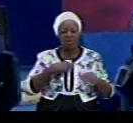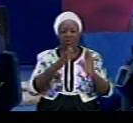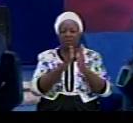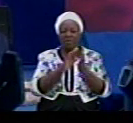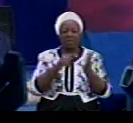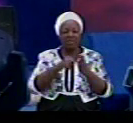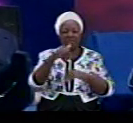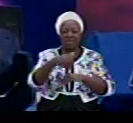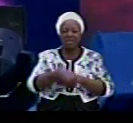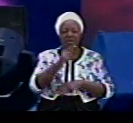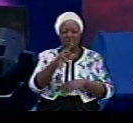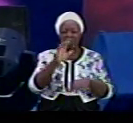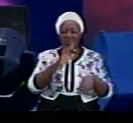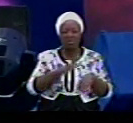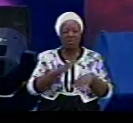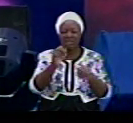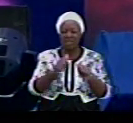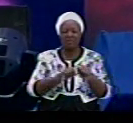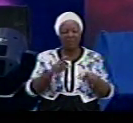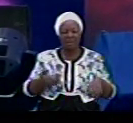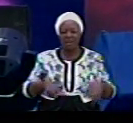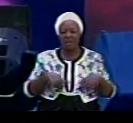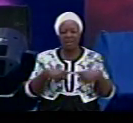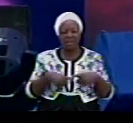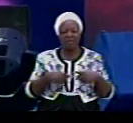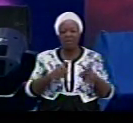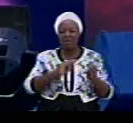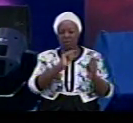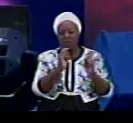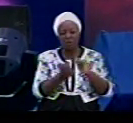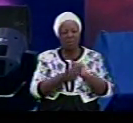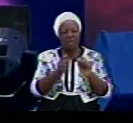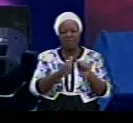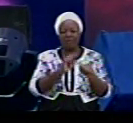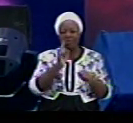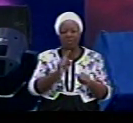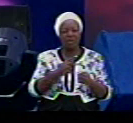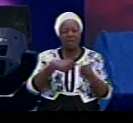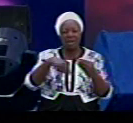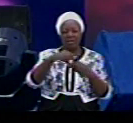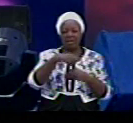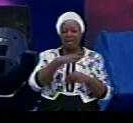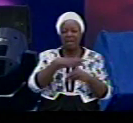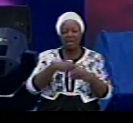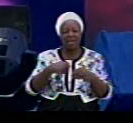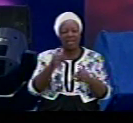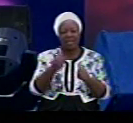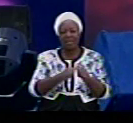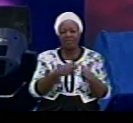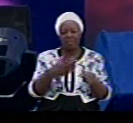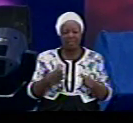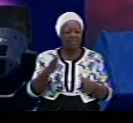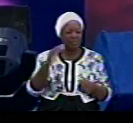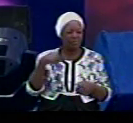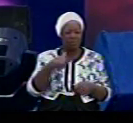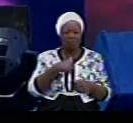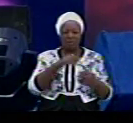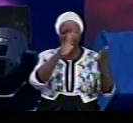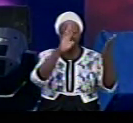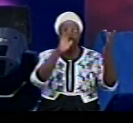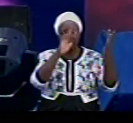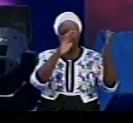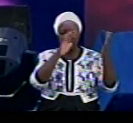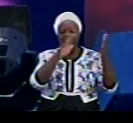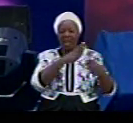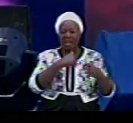you touch every life, turn everyone around, and everything we expect, everything